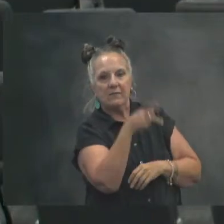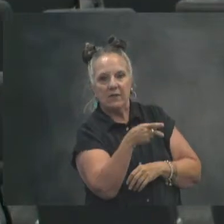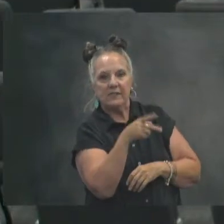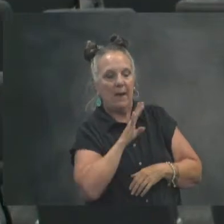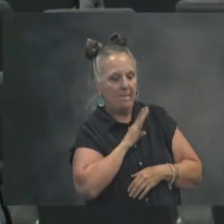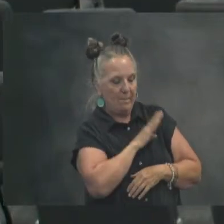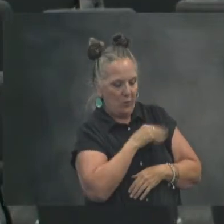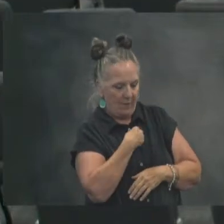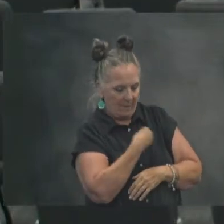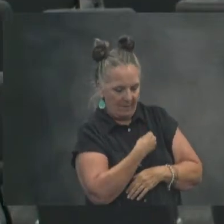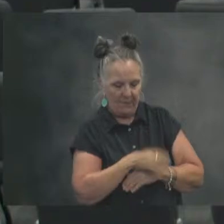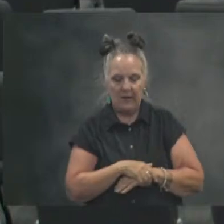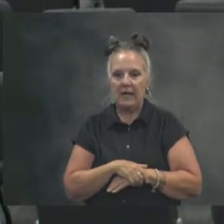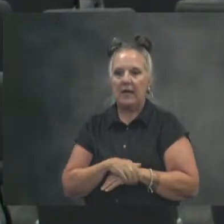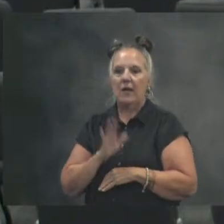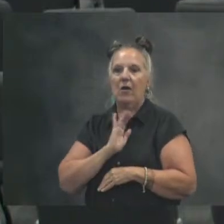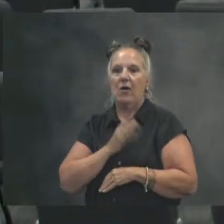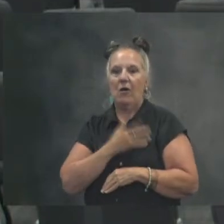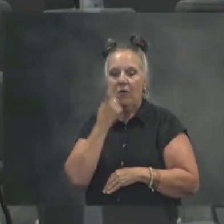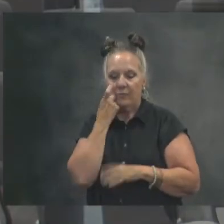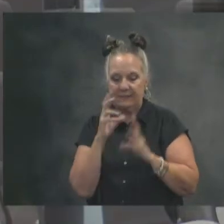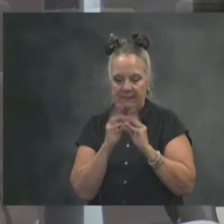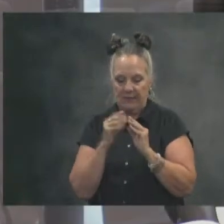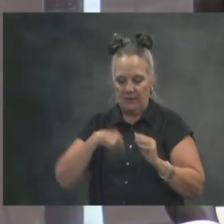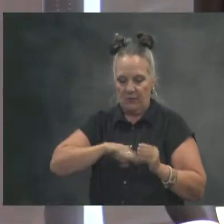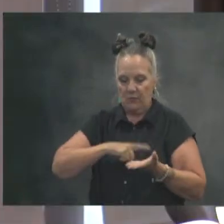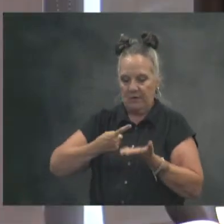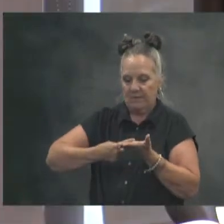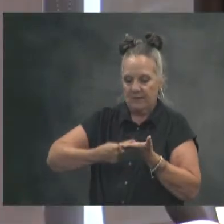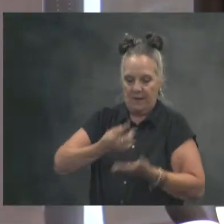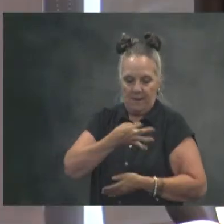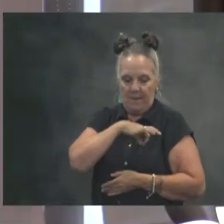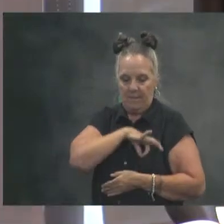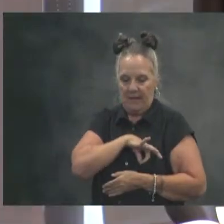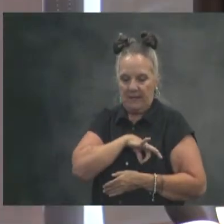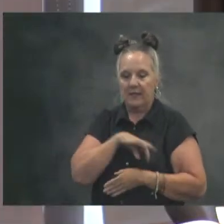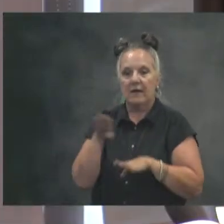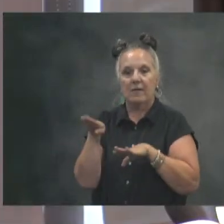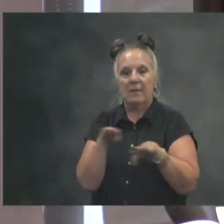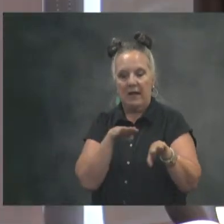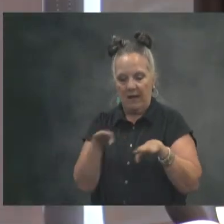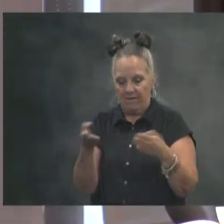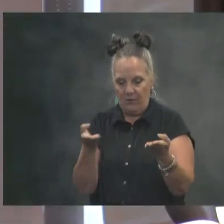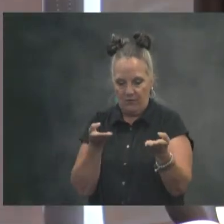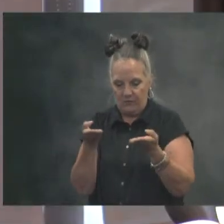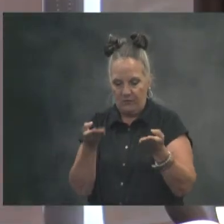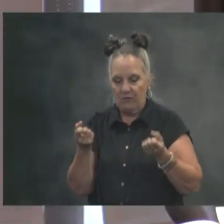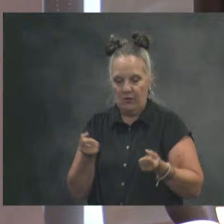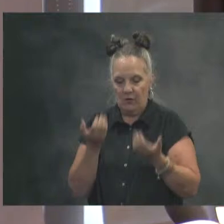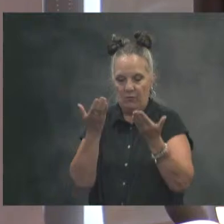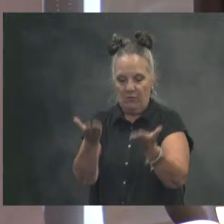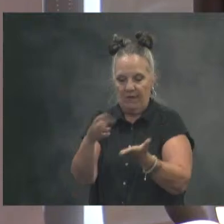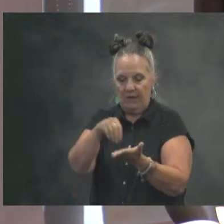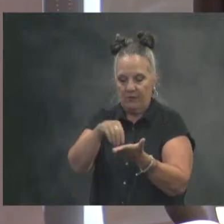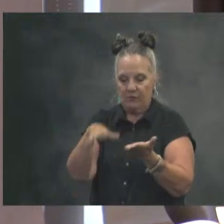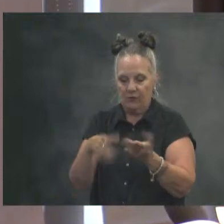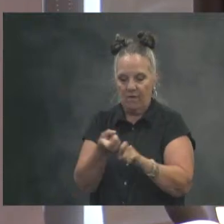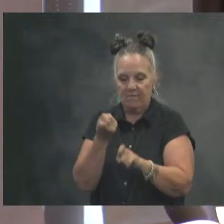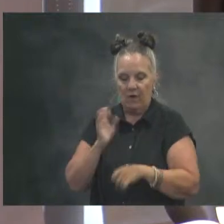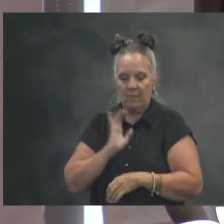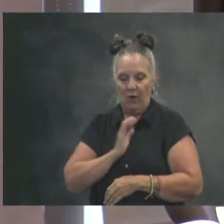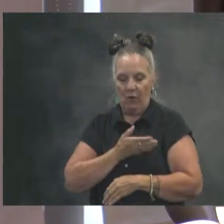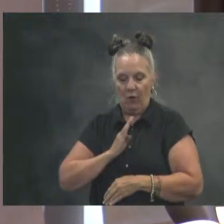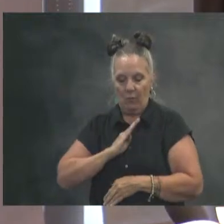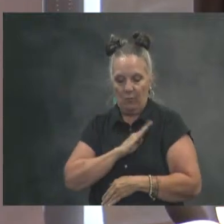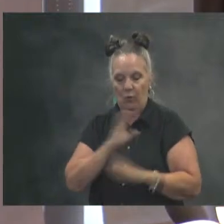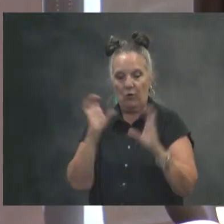board. In our recent meetings, we've discussed the benefits of the behavioral services provided to students by our